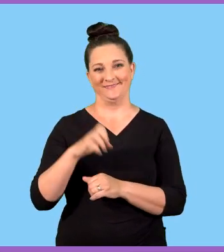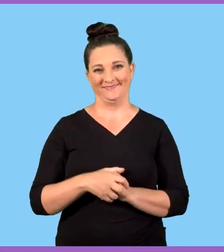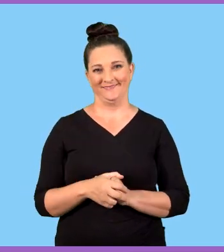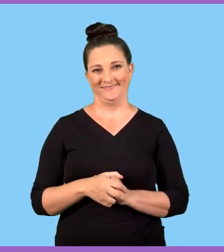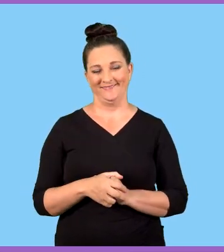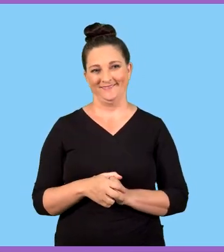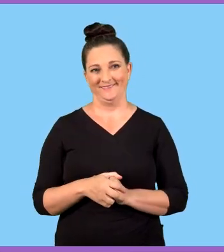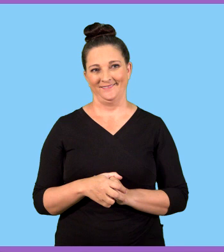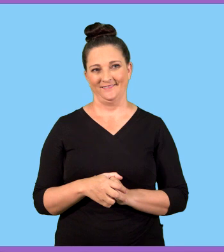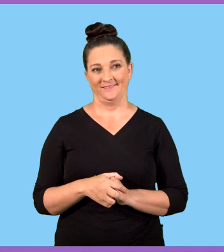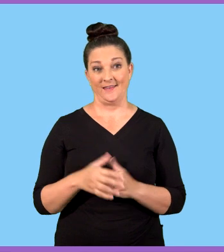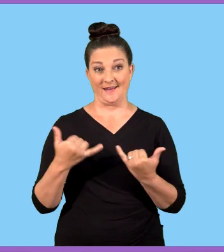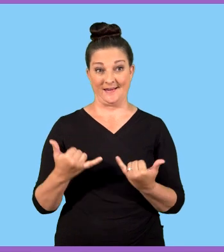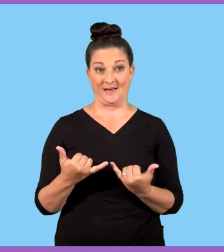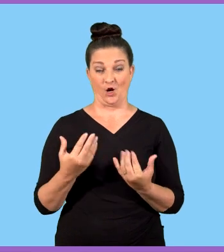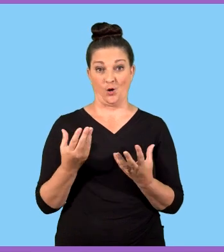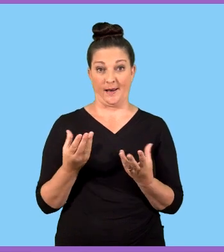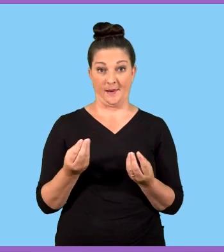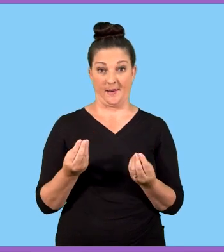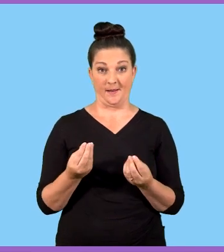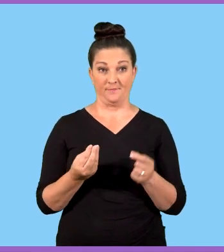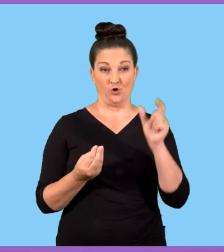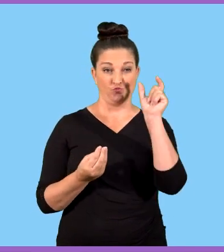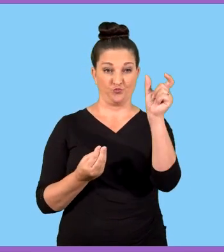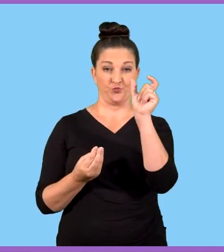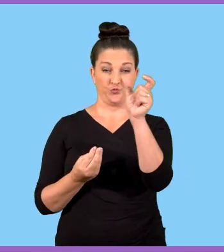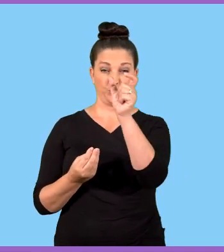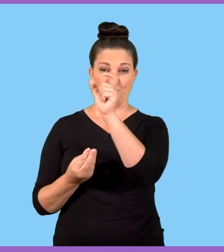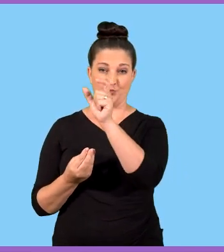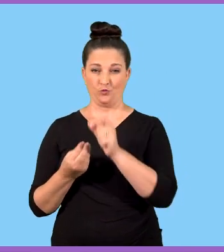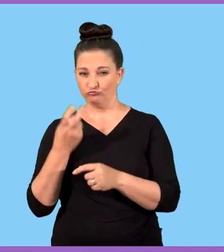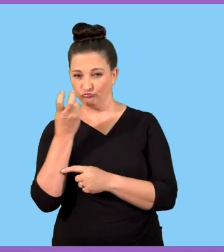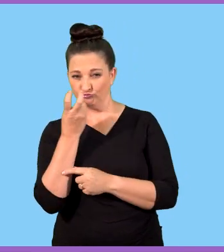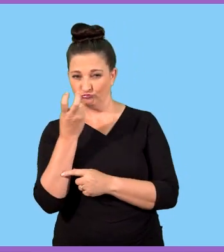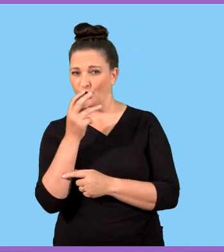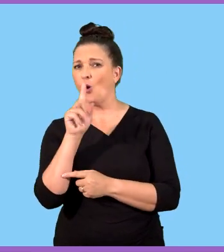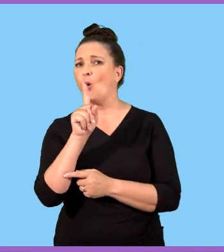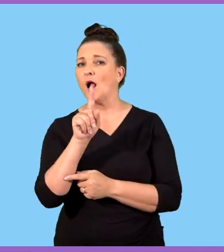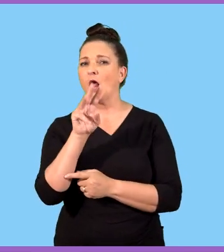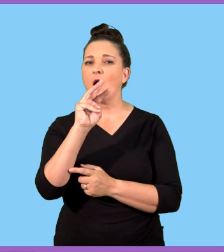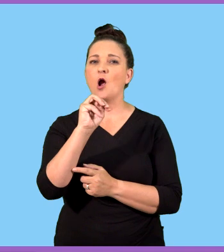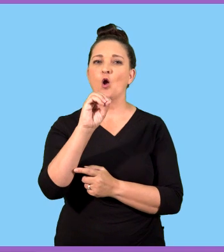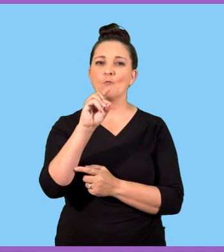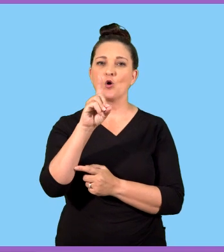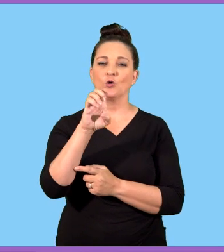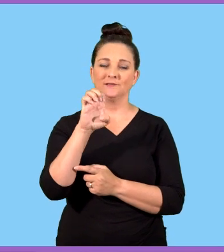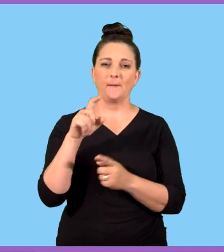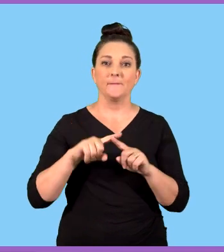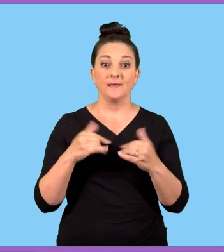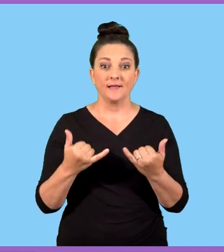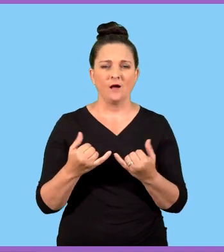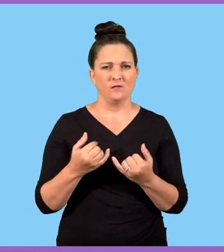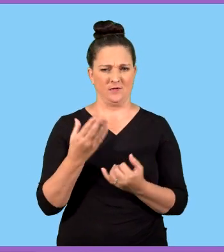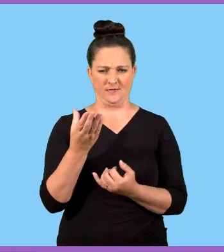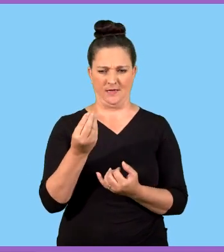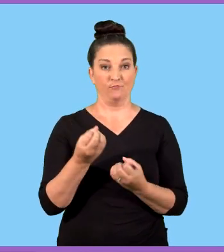All right. Given these numbers, we've got to find the mode. Again, the mode is the number that